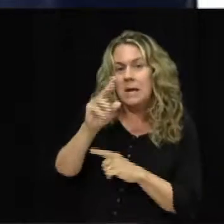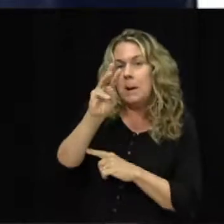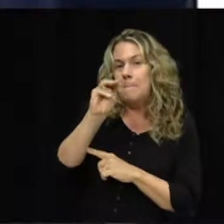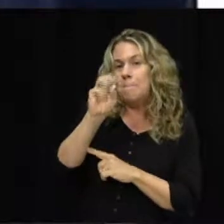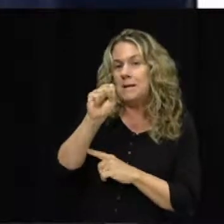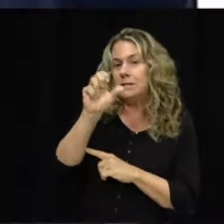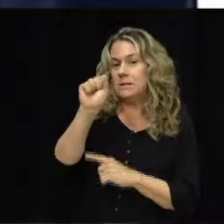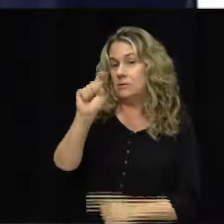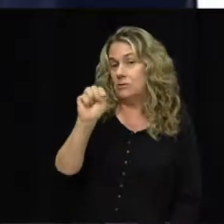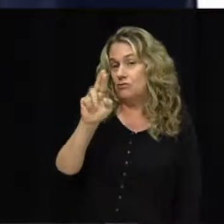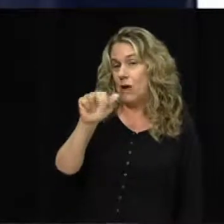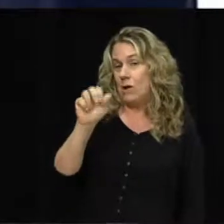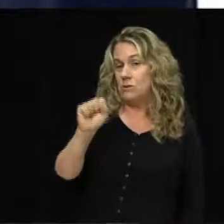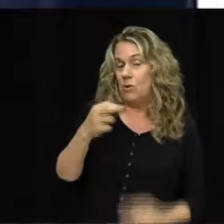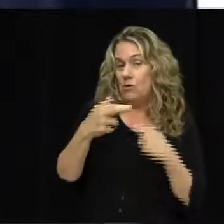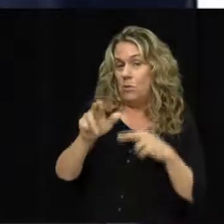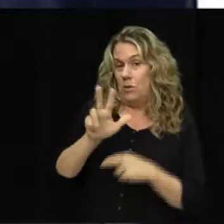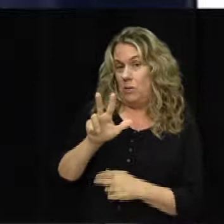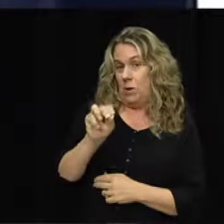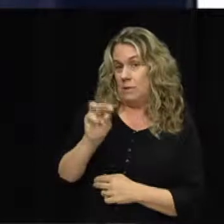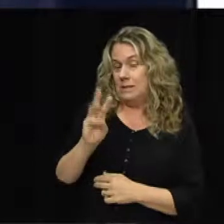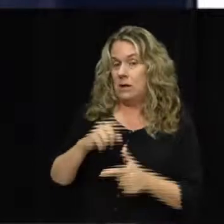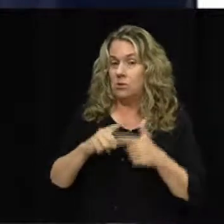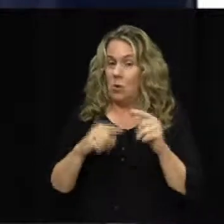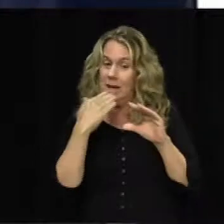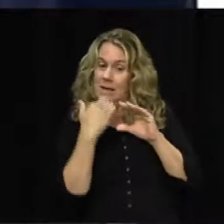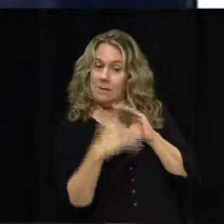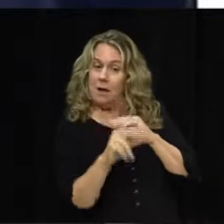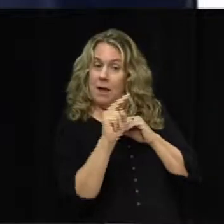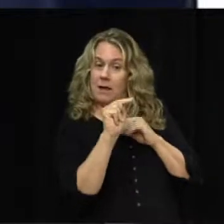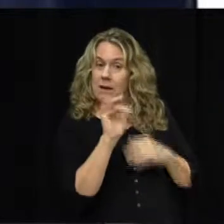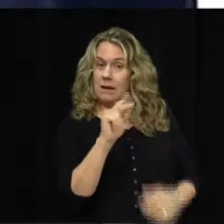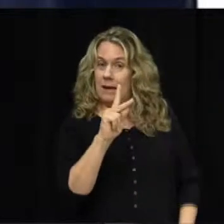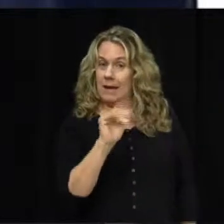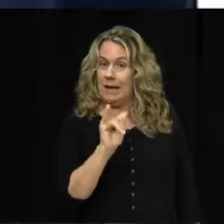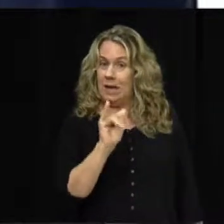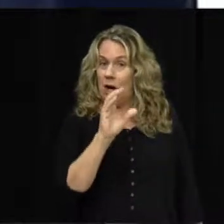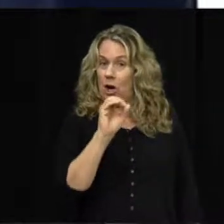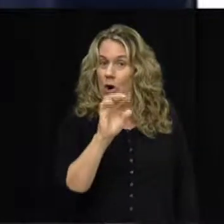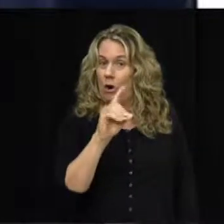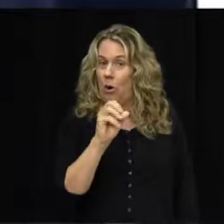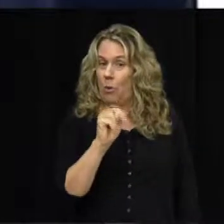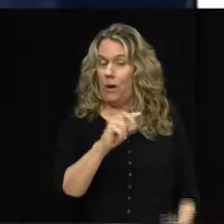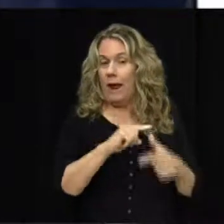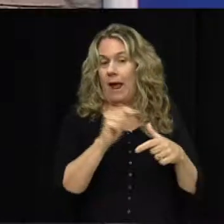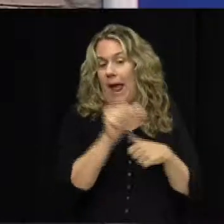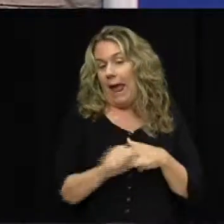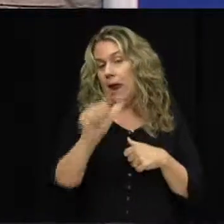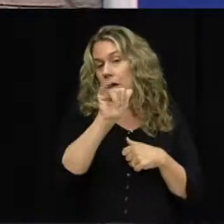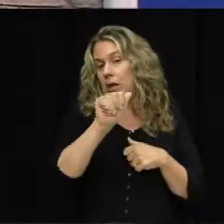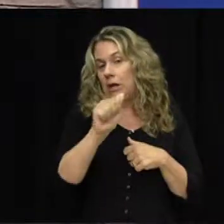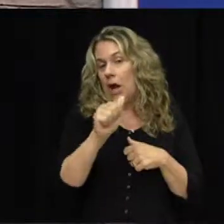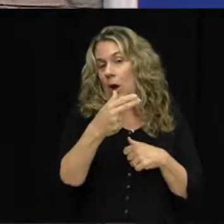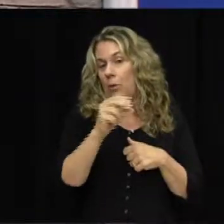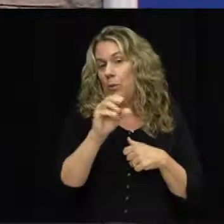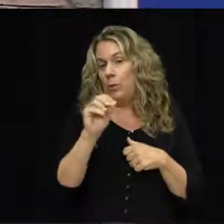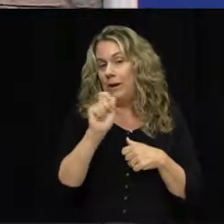see Miss Strauss in room 306 or email Coach Nikki Cardone at nikkicardone@yahoo.com.